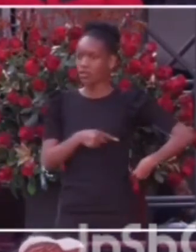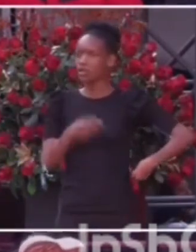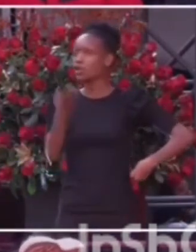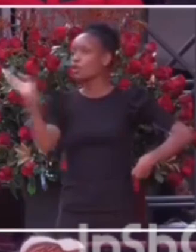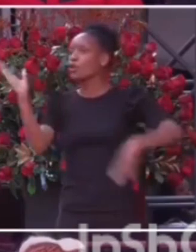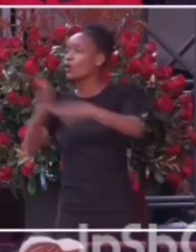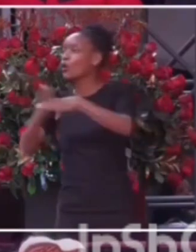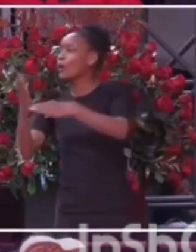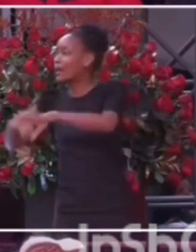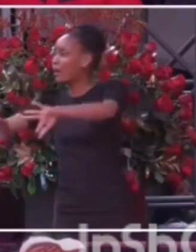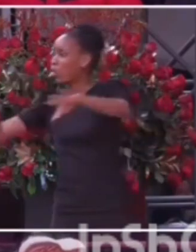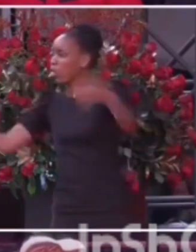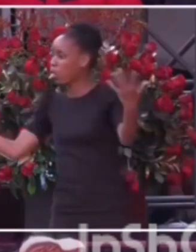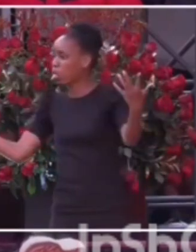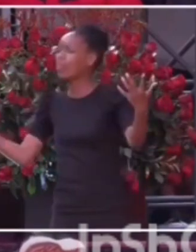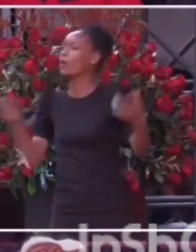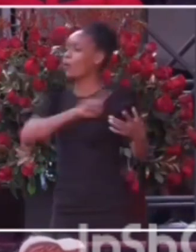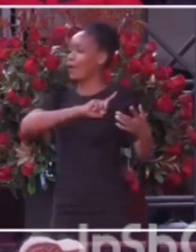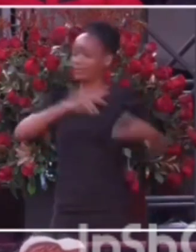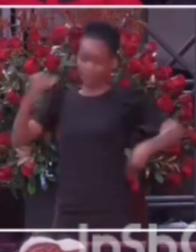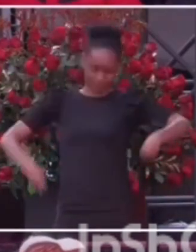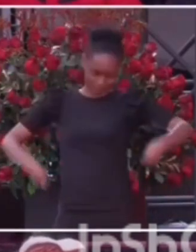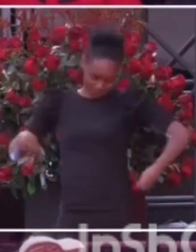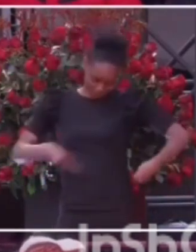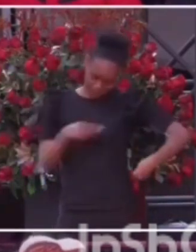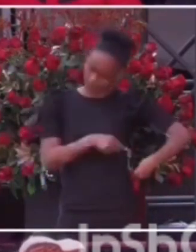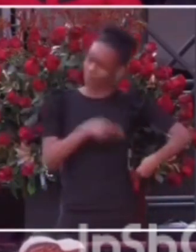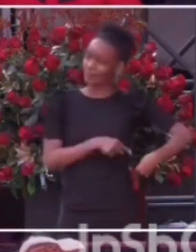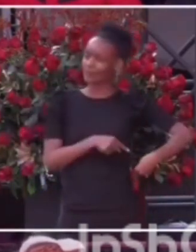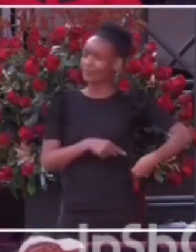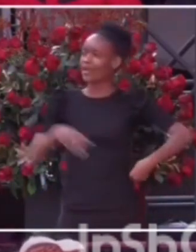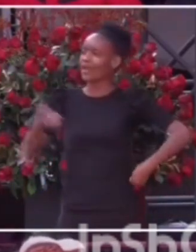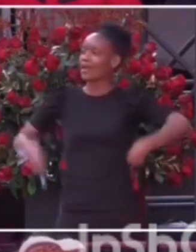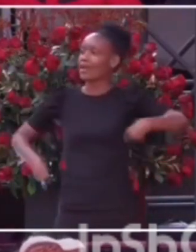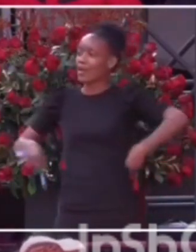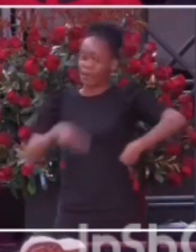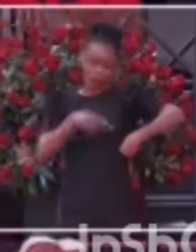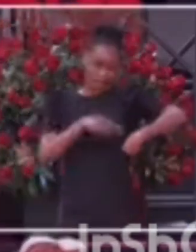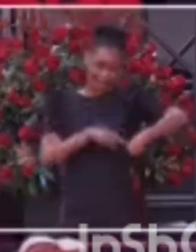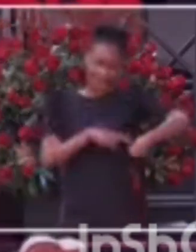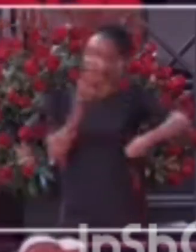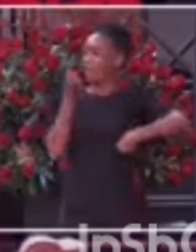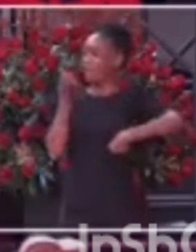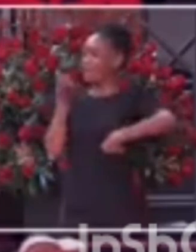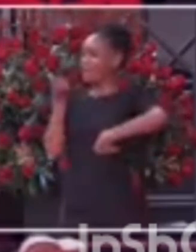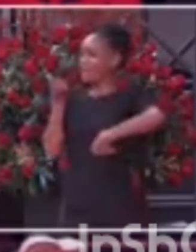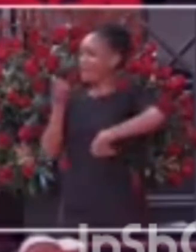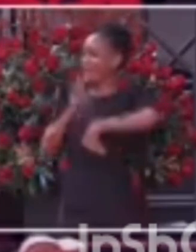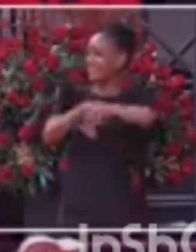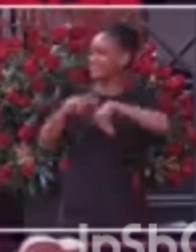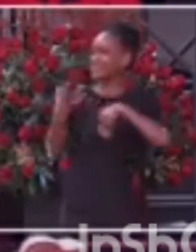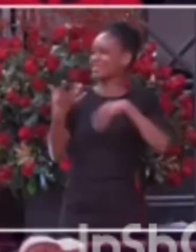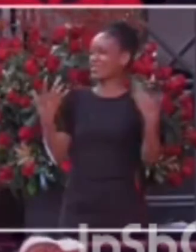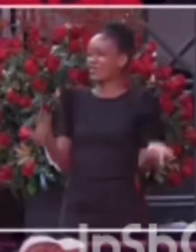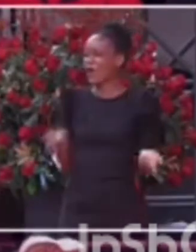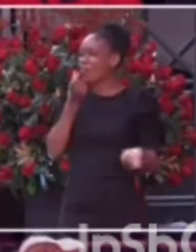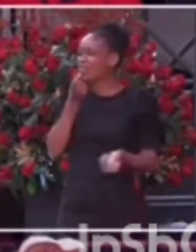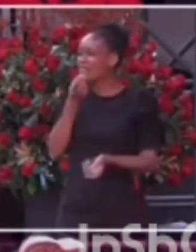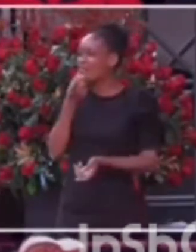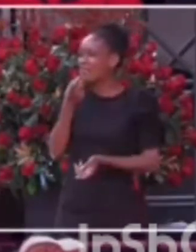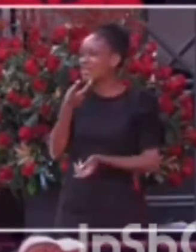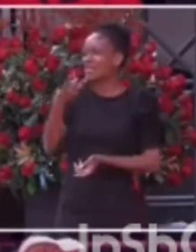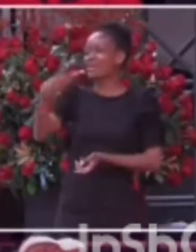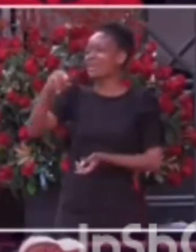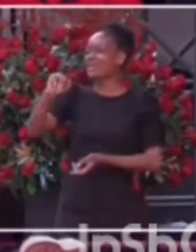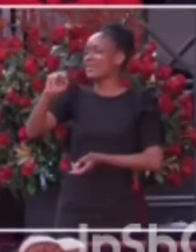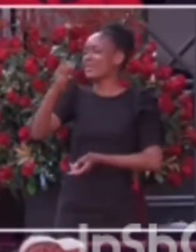unemployed. Corruption steals money that must buy medicine for HIV and AIDS.